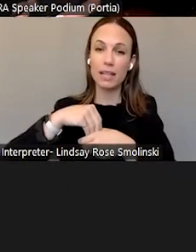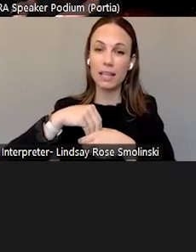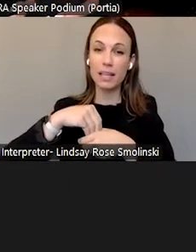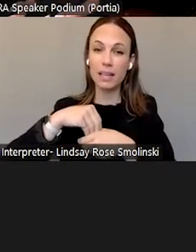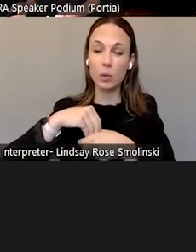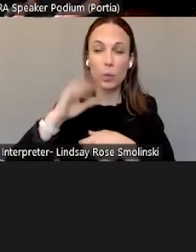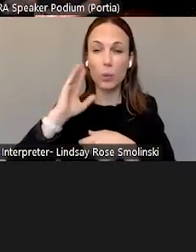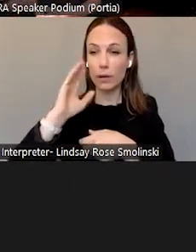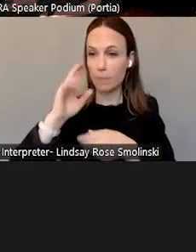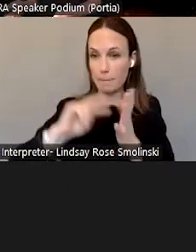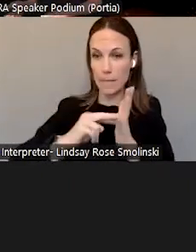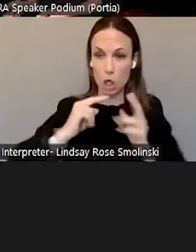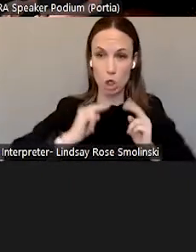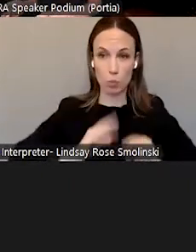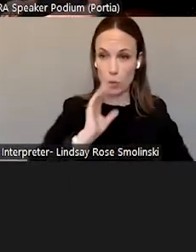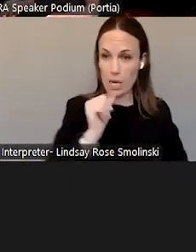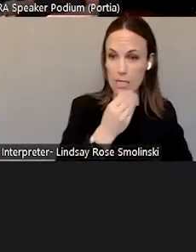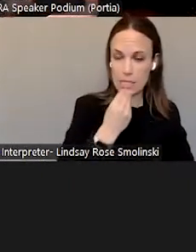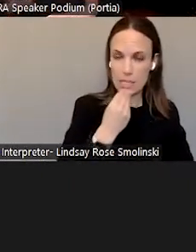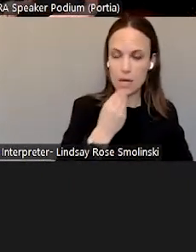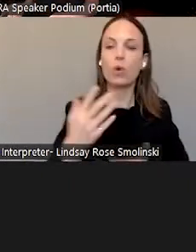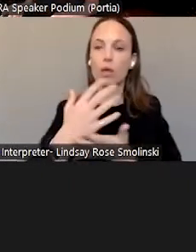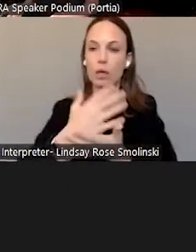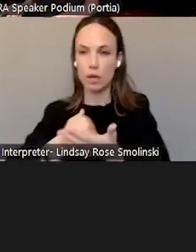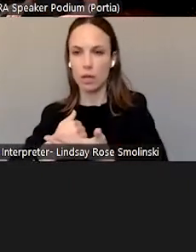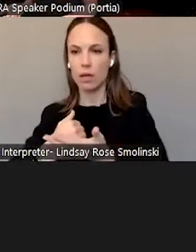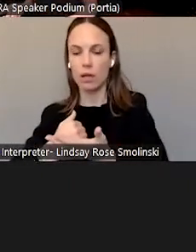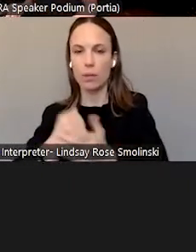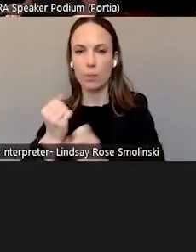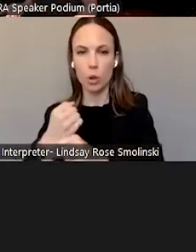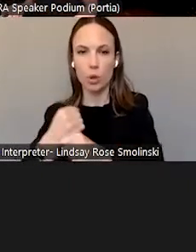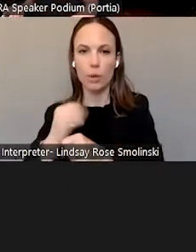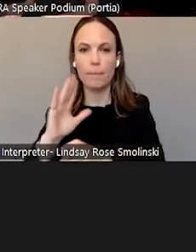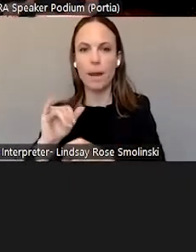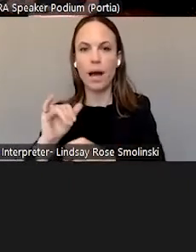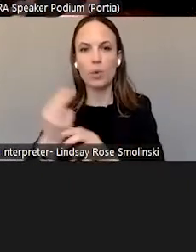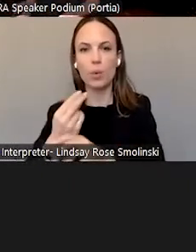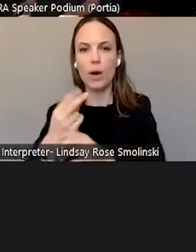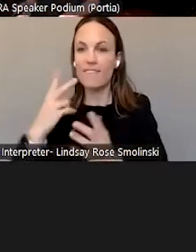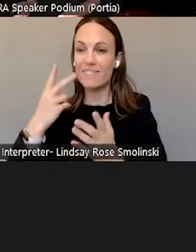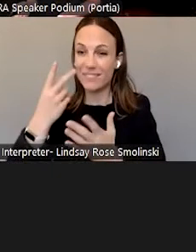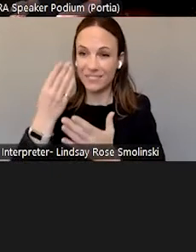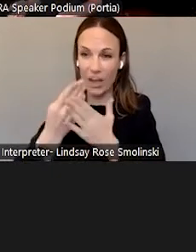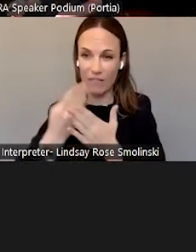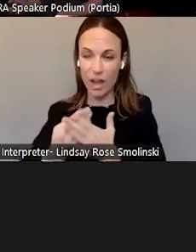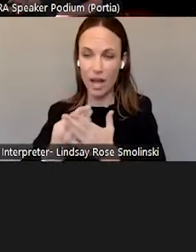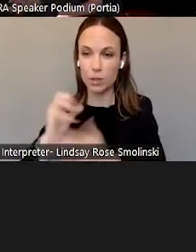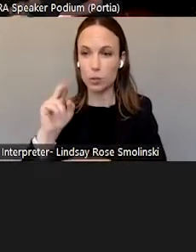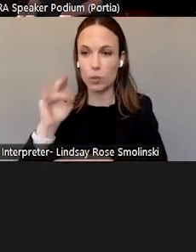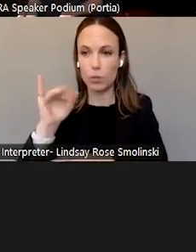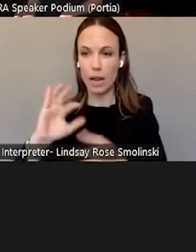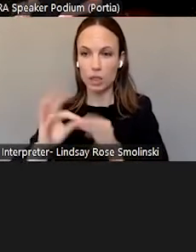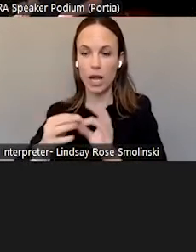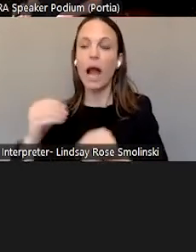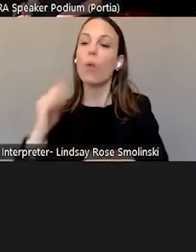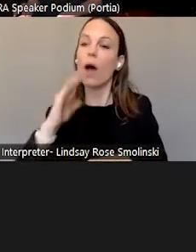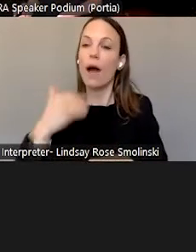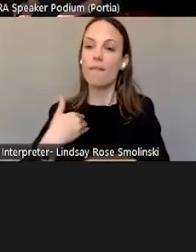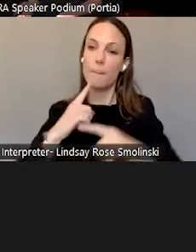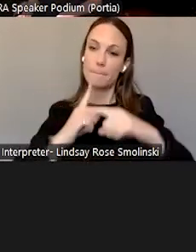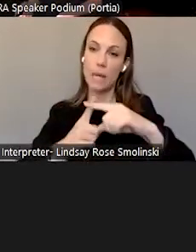human consumption, are procured and produced using verifiable supply chains, and that have a positive impact on the environment.